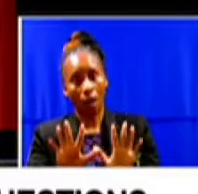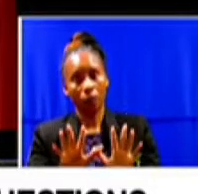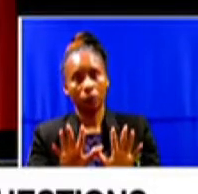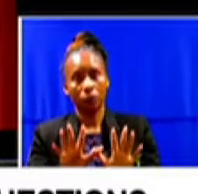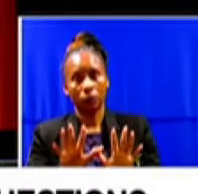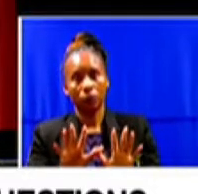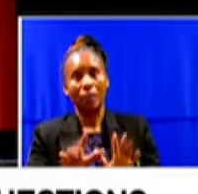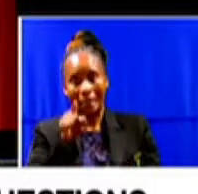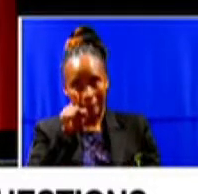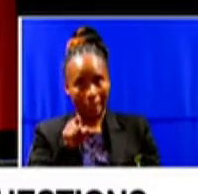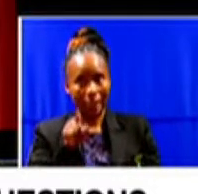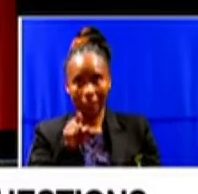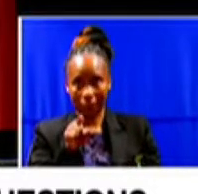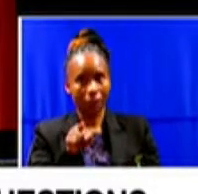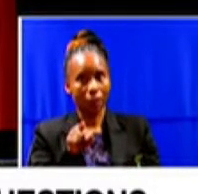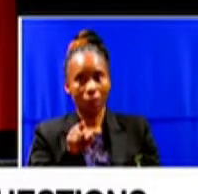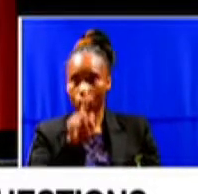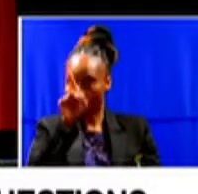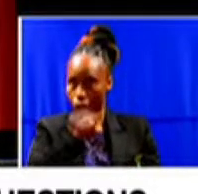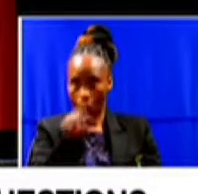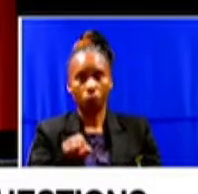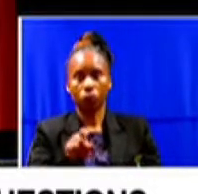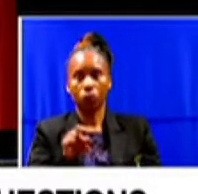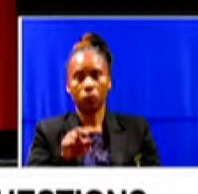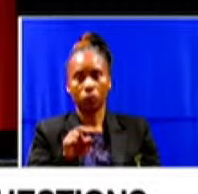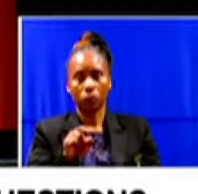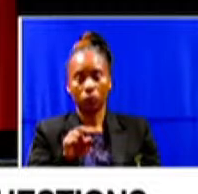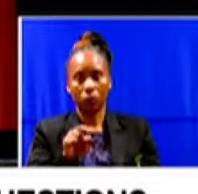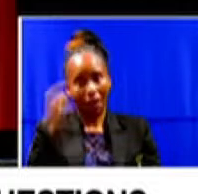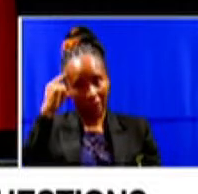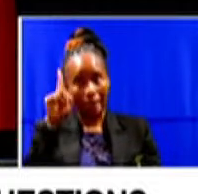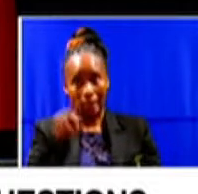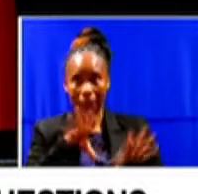considered contempt, and I think you should accept that.